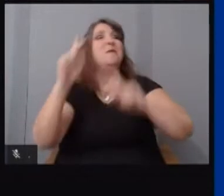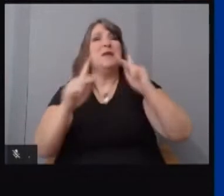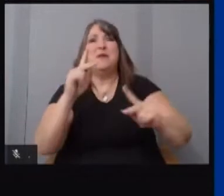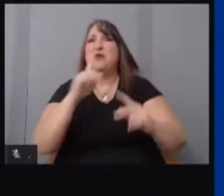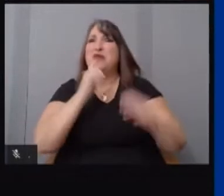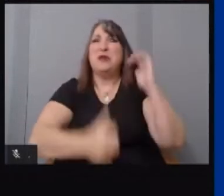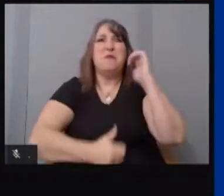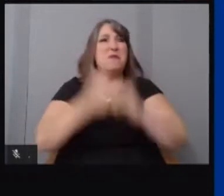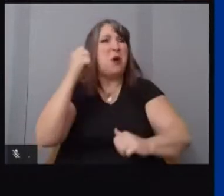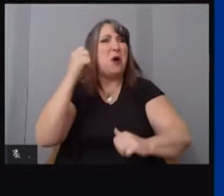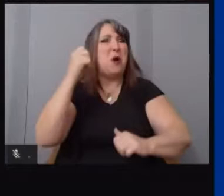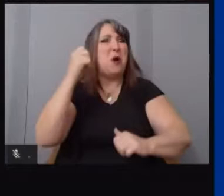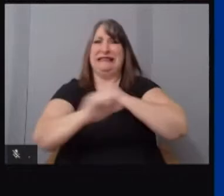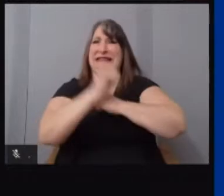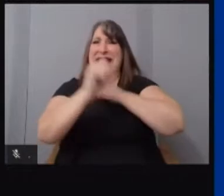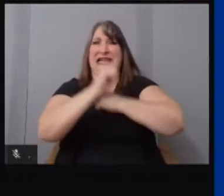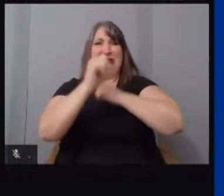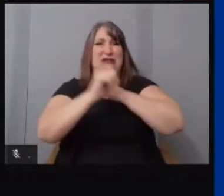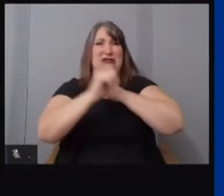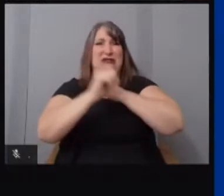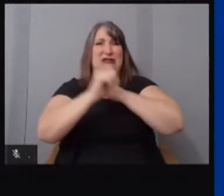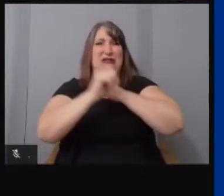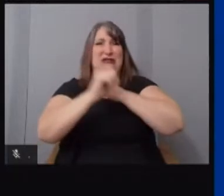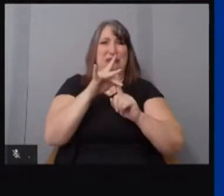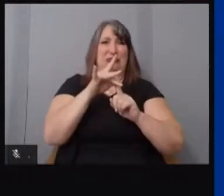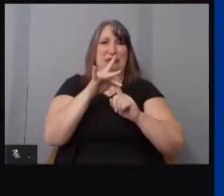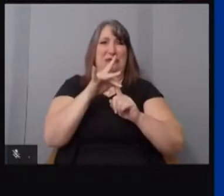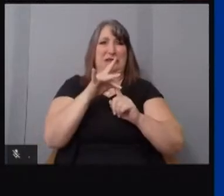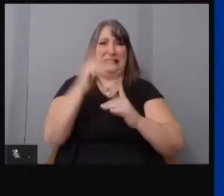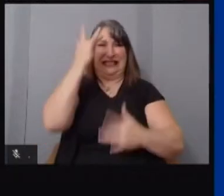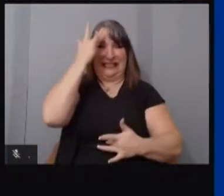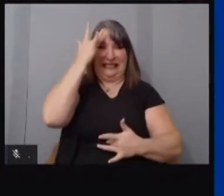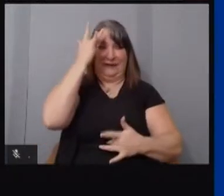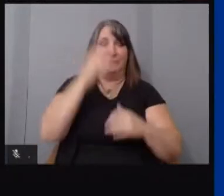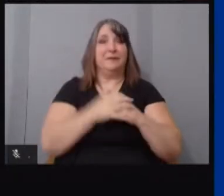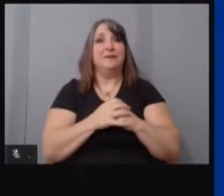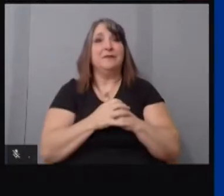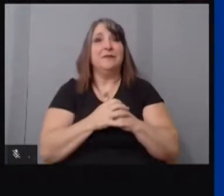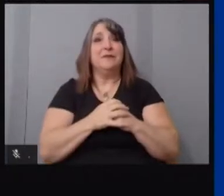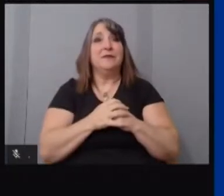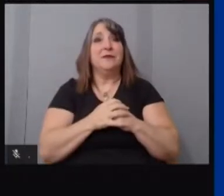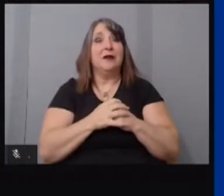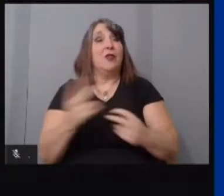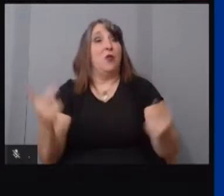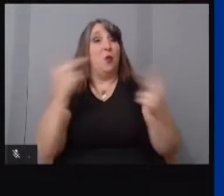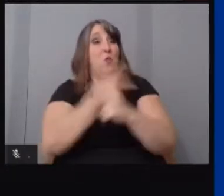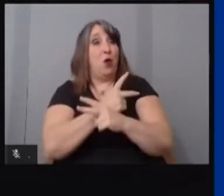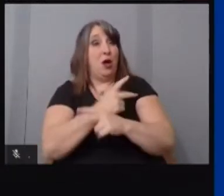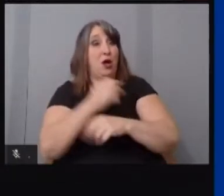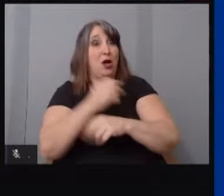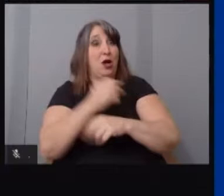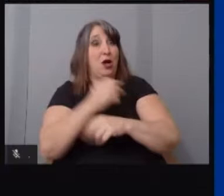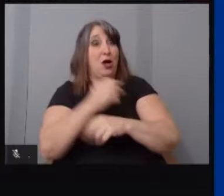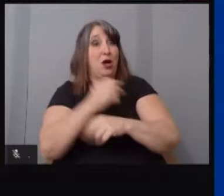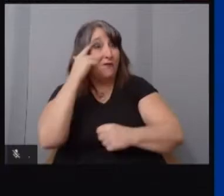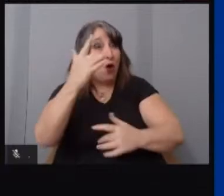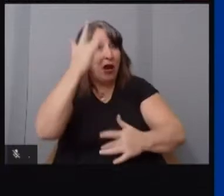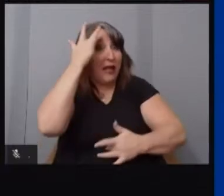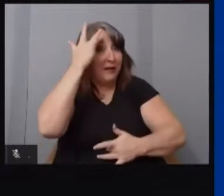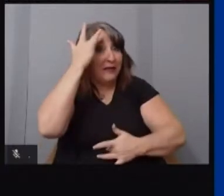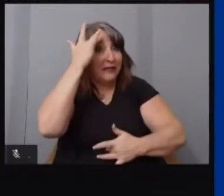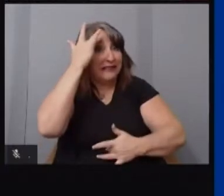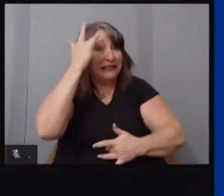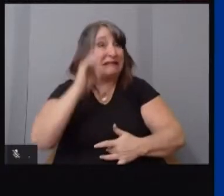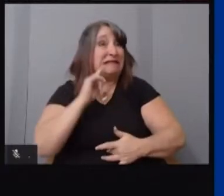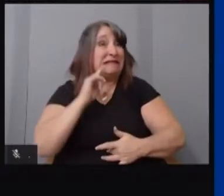By way of some reminders here, just as I was saying, the people who are highest risk for severe illness or death are those who are older